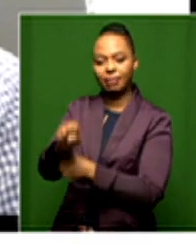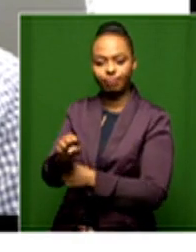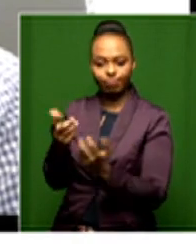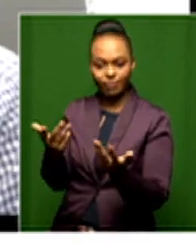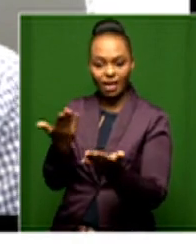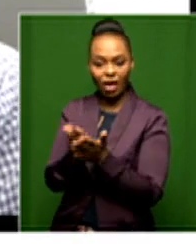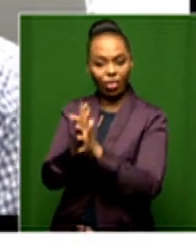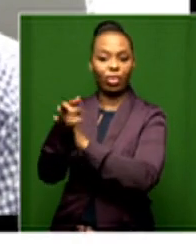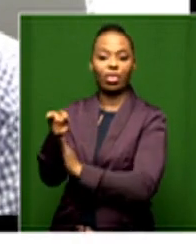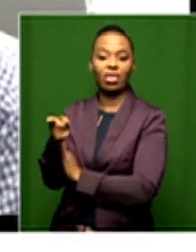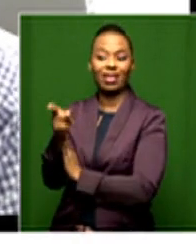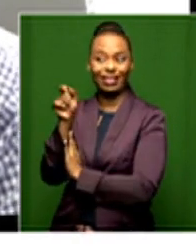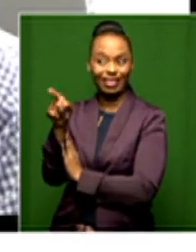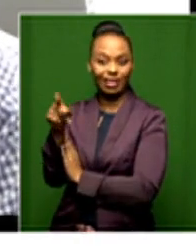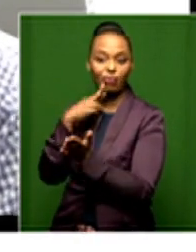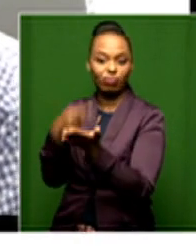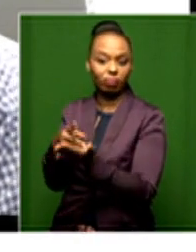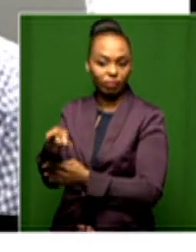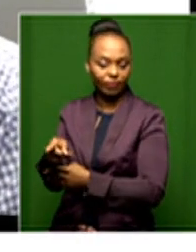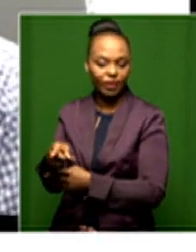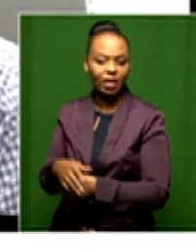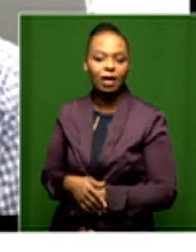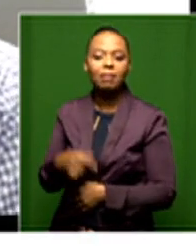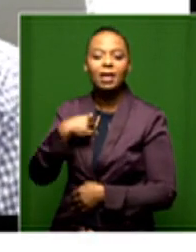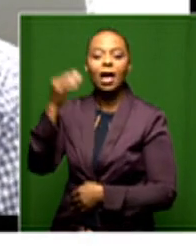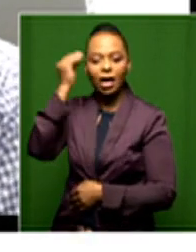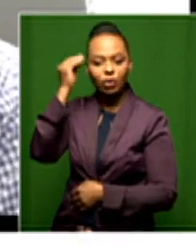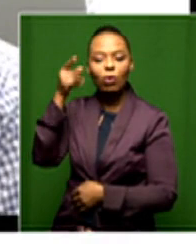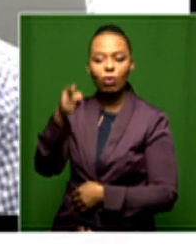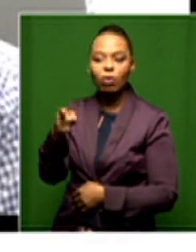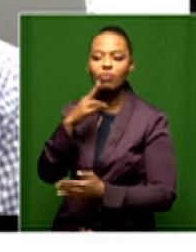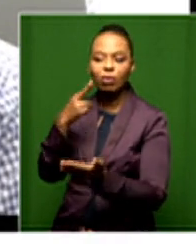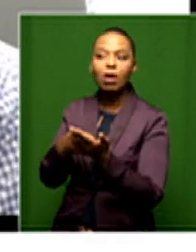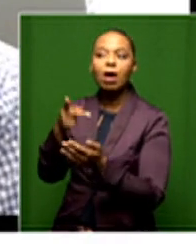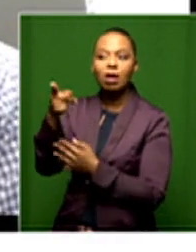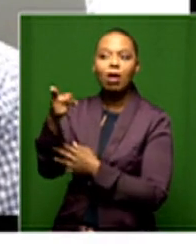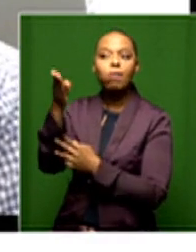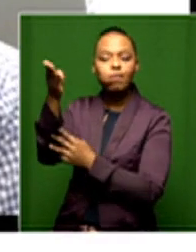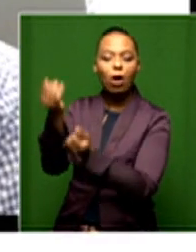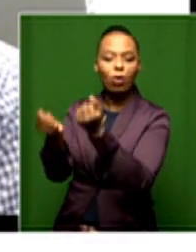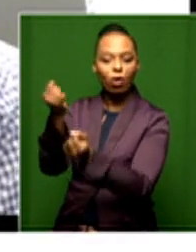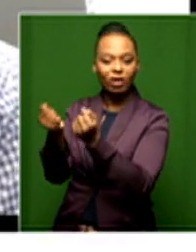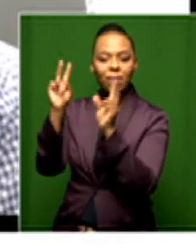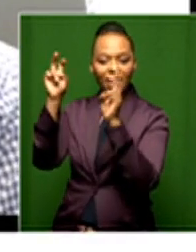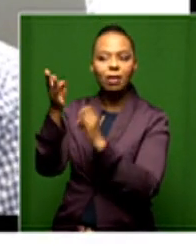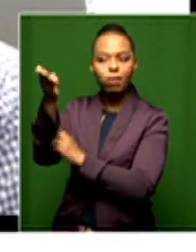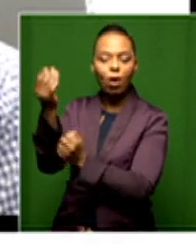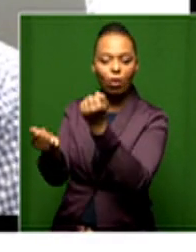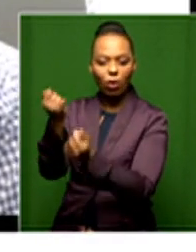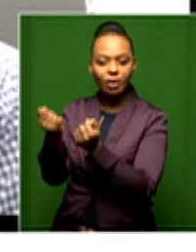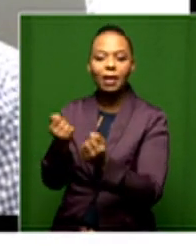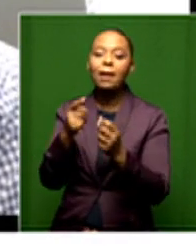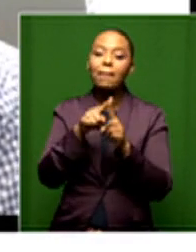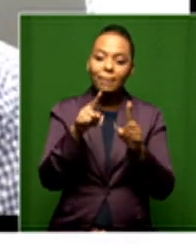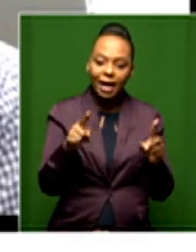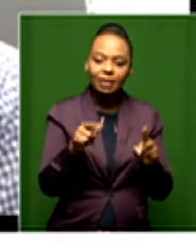you I know it's before the courts and I do respect that, but you know, in the public interest. People should see this. We